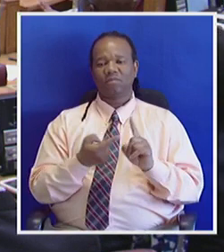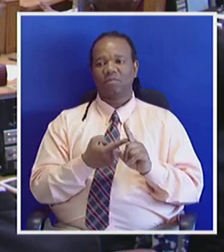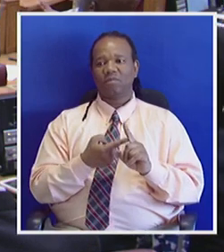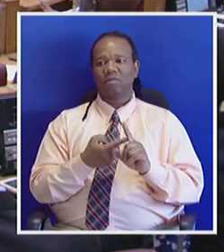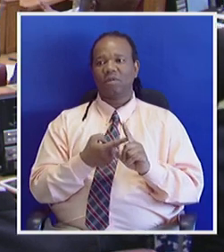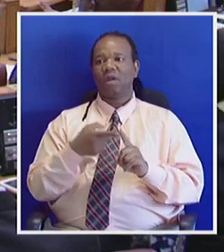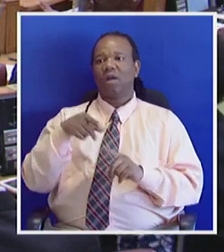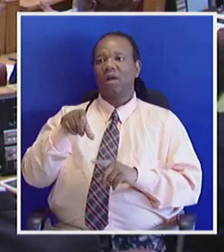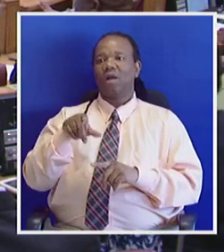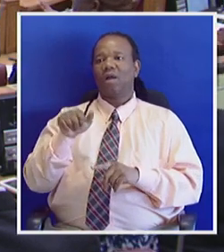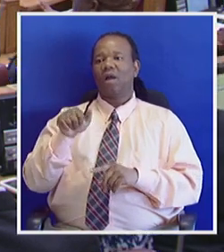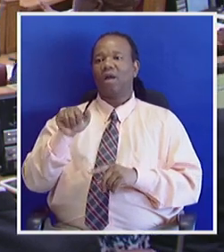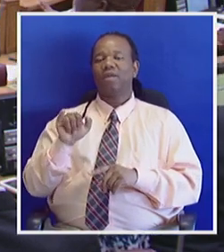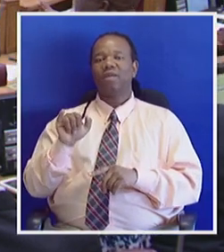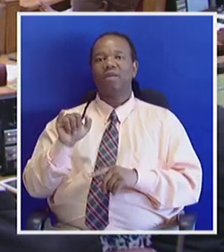Khai.